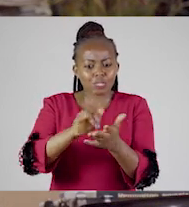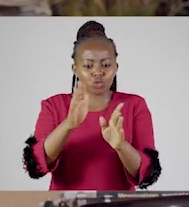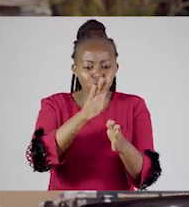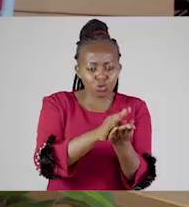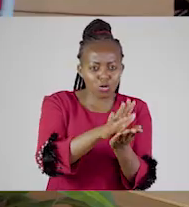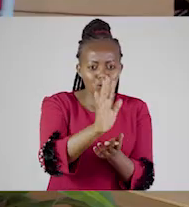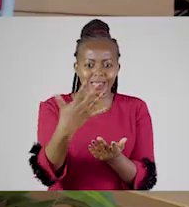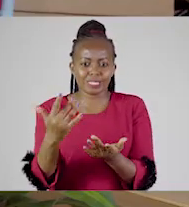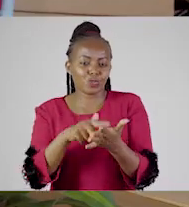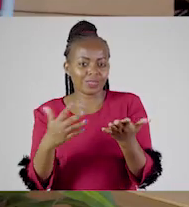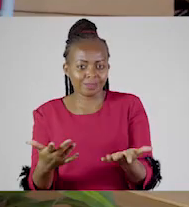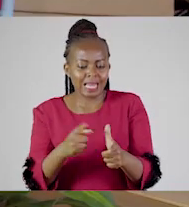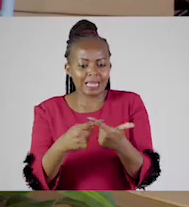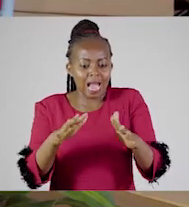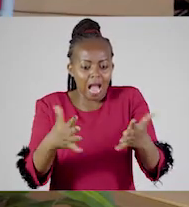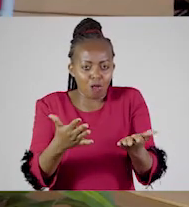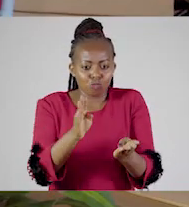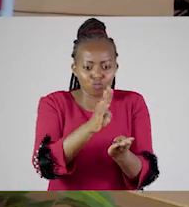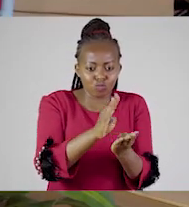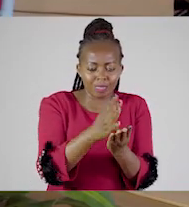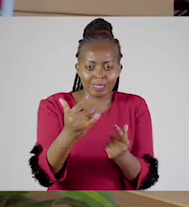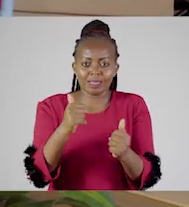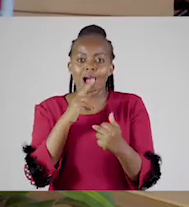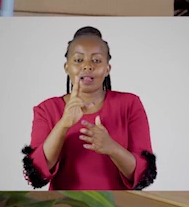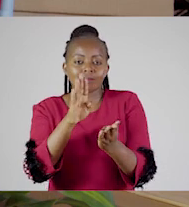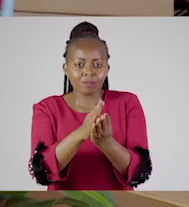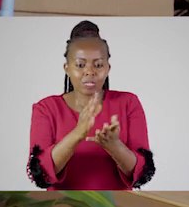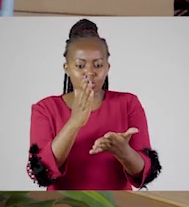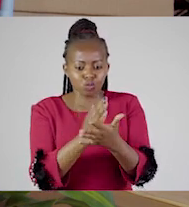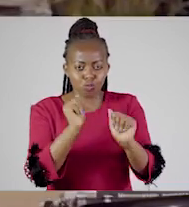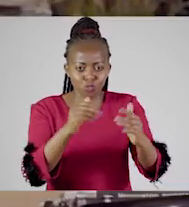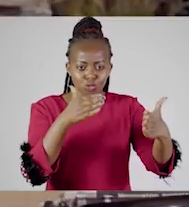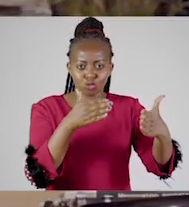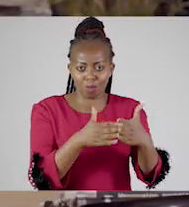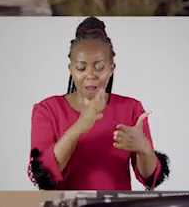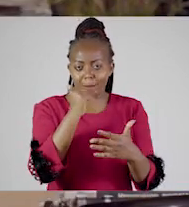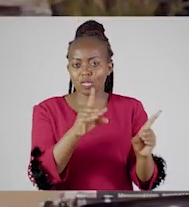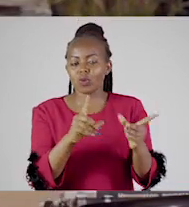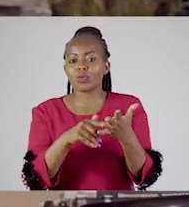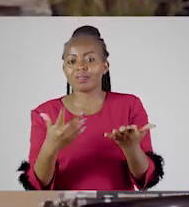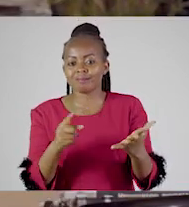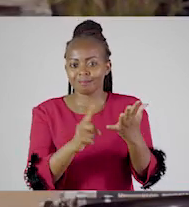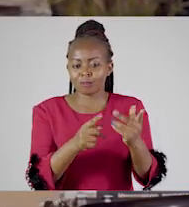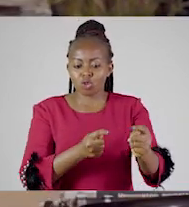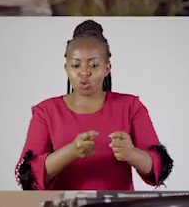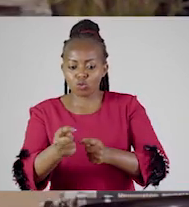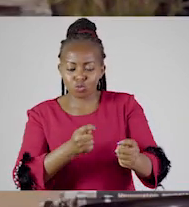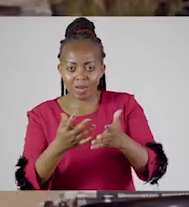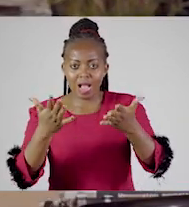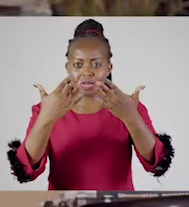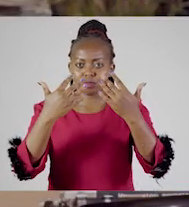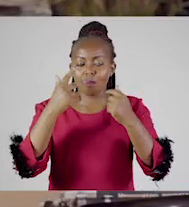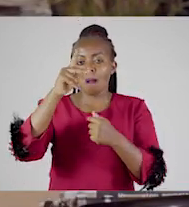stored, the way you handle your material, all matters. You can prevent damage by first controlling the atmospheric